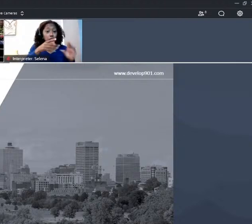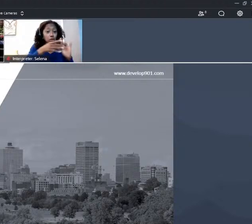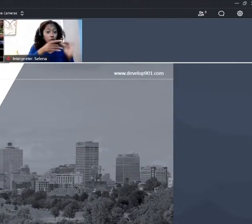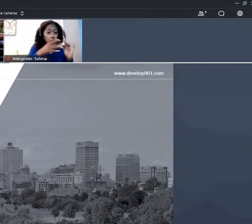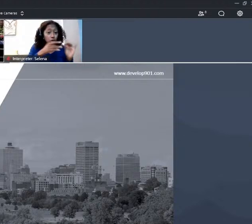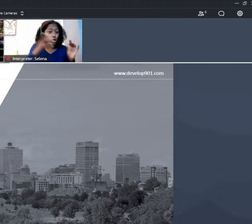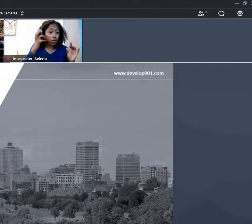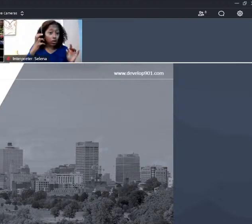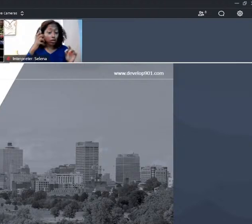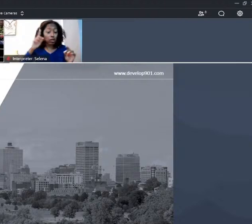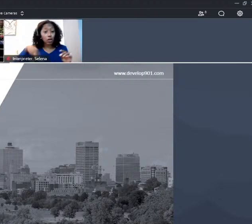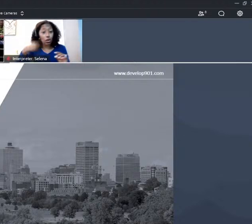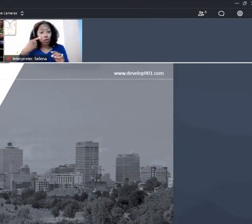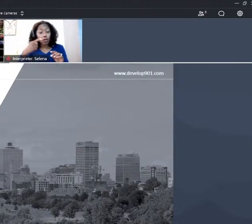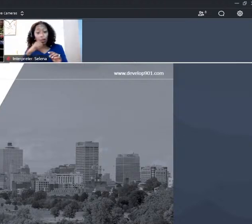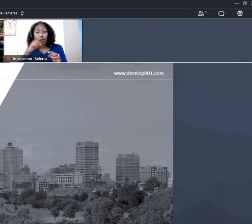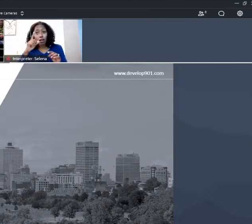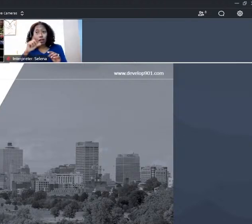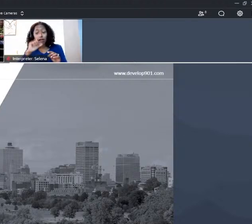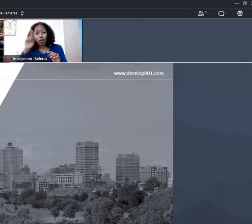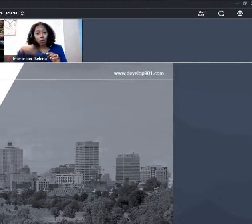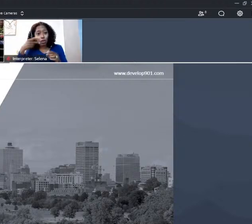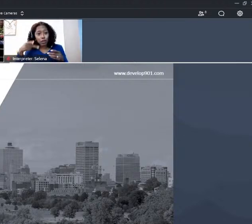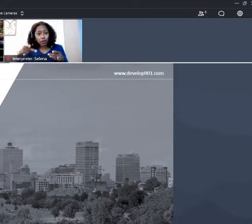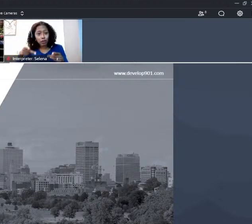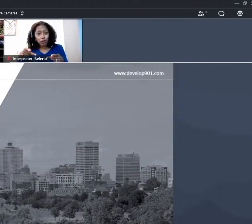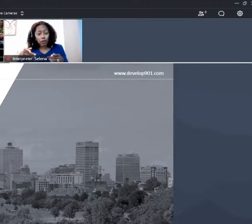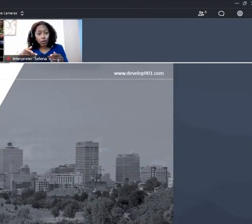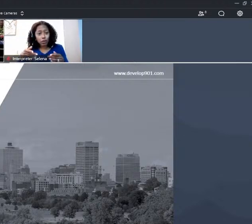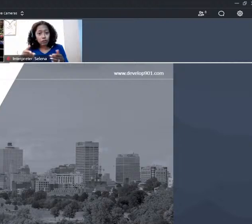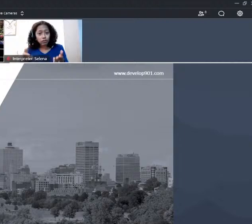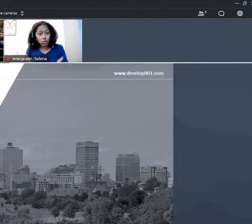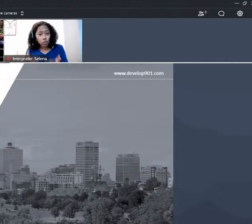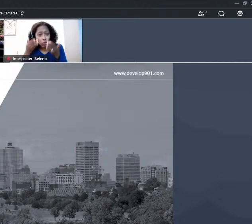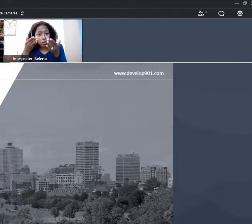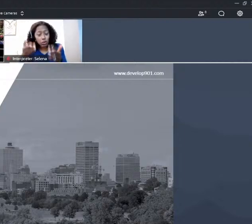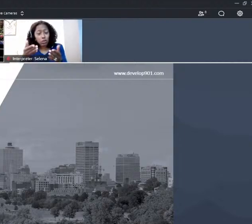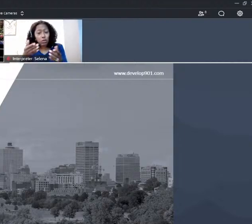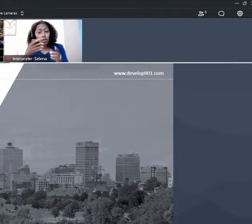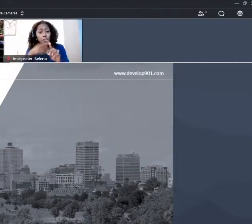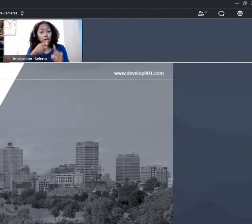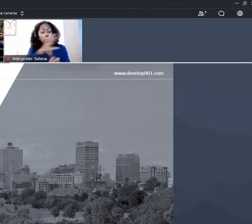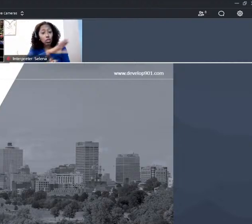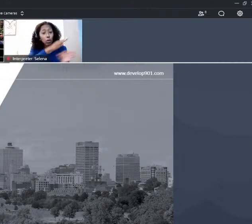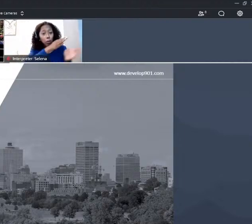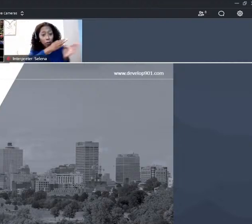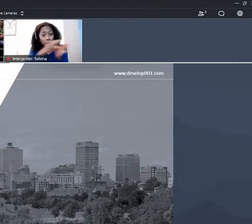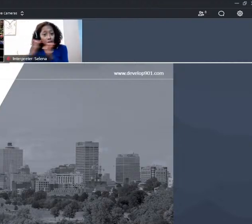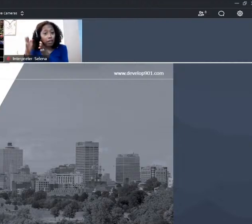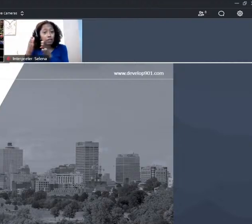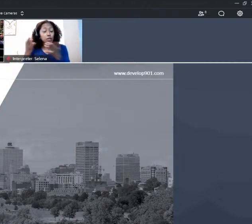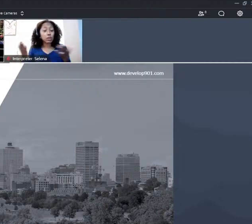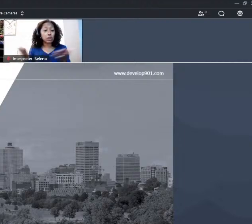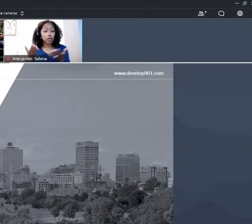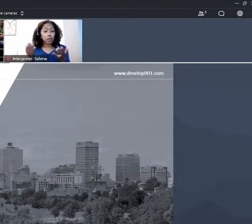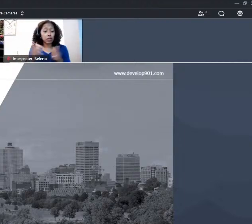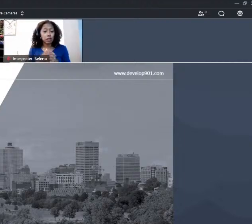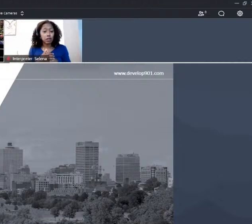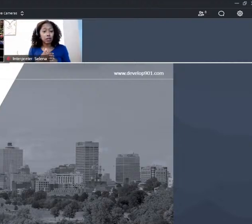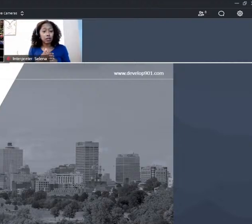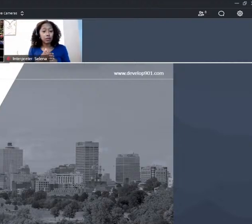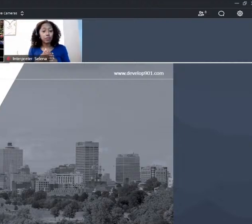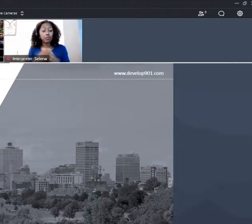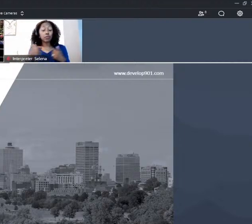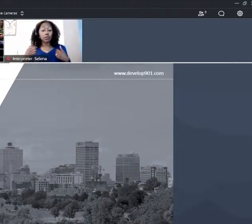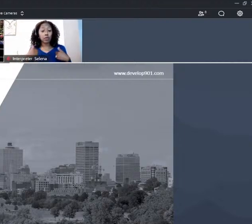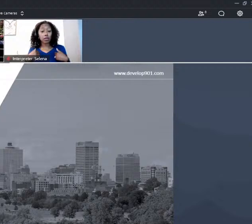just on the proposal, but on the underlying aspects of what they plan to do. I tried to come in as well as they